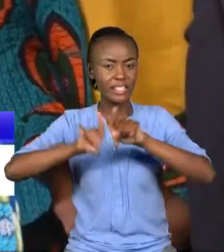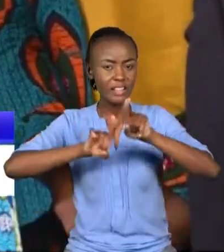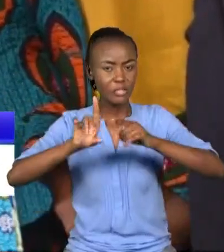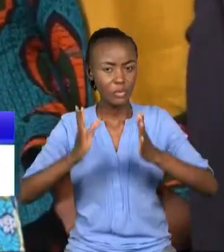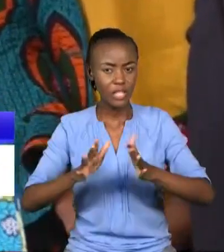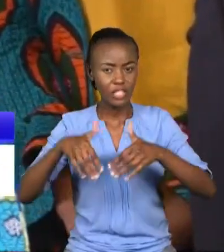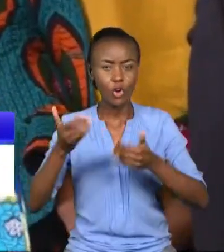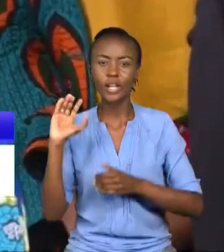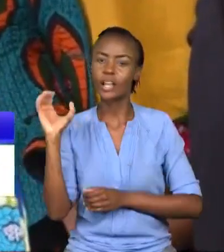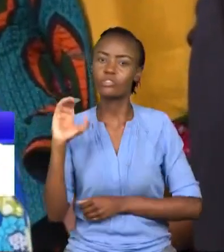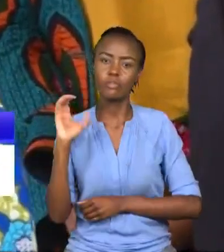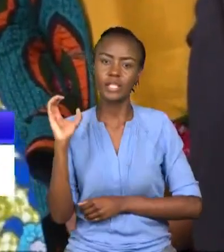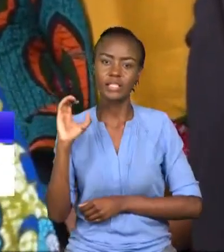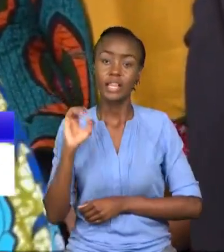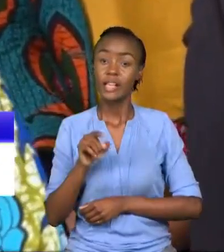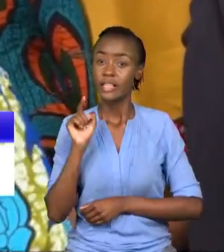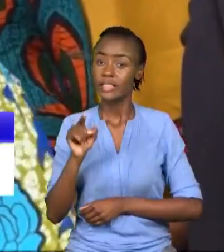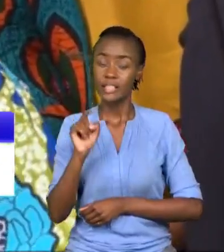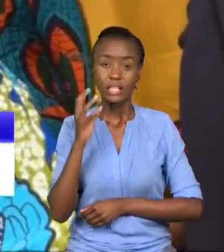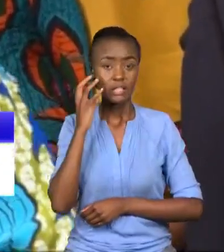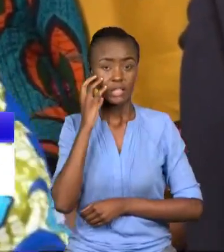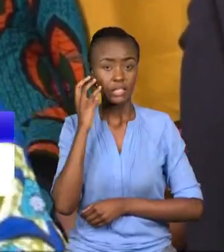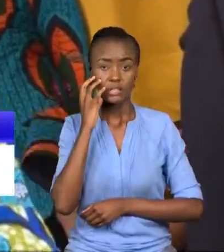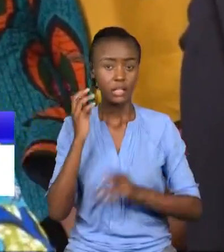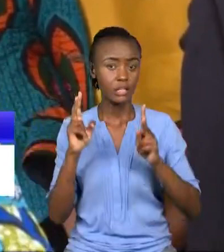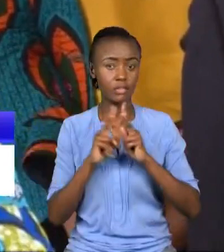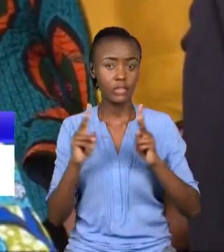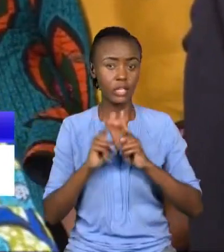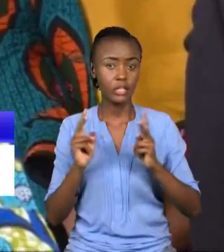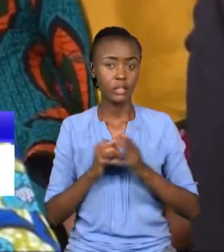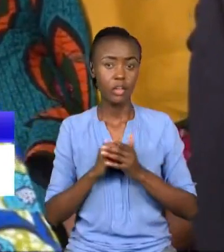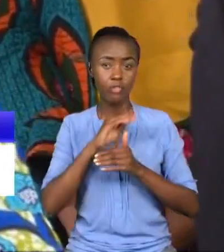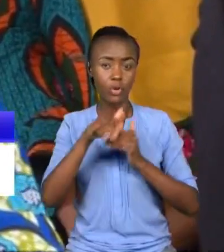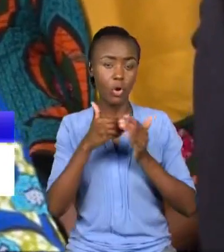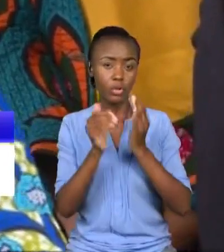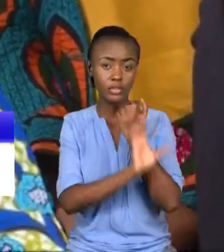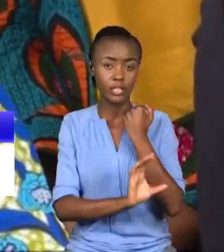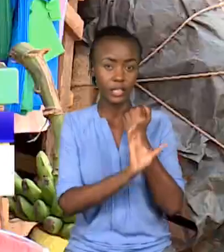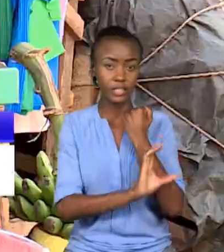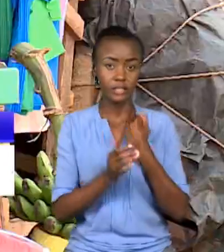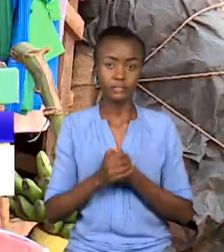and customers. So this is really sad for the country.